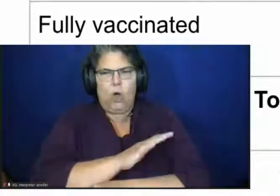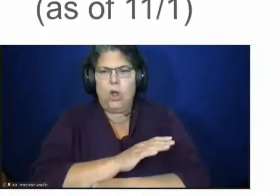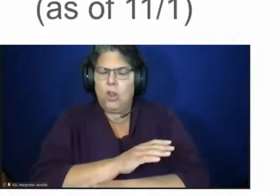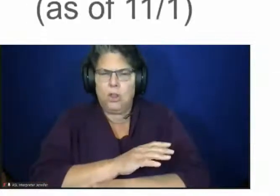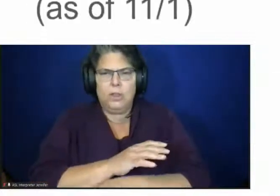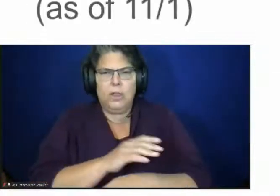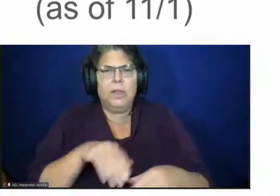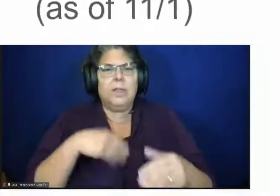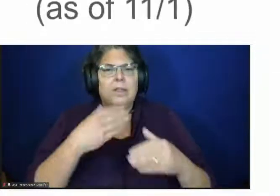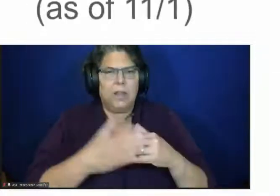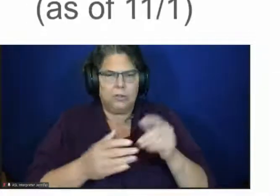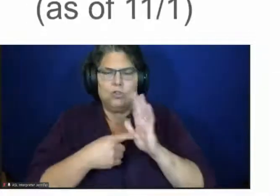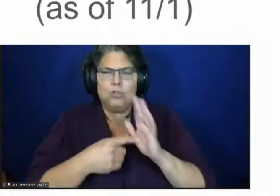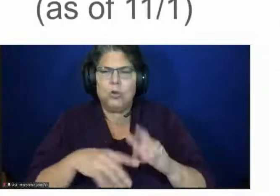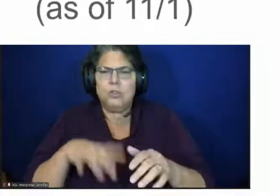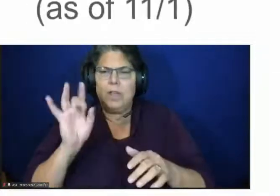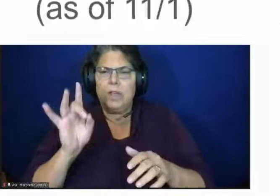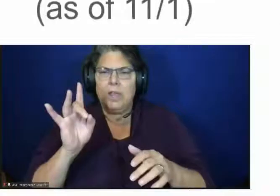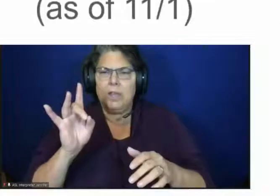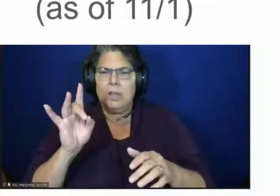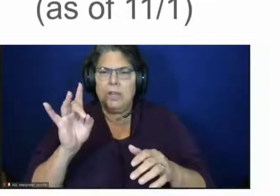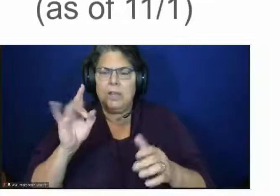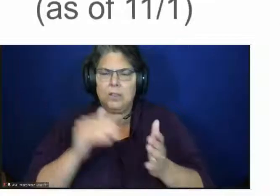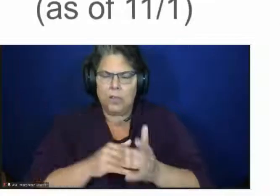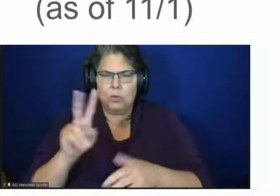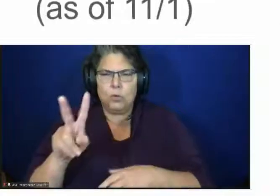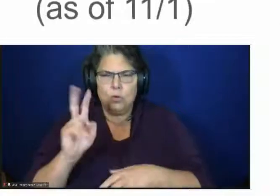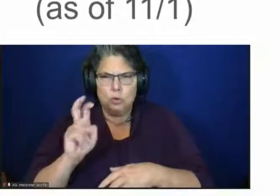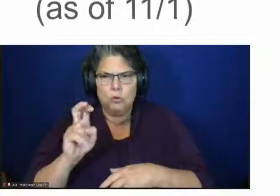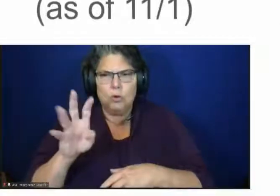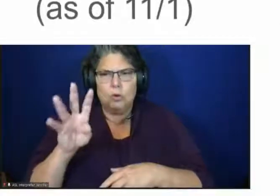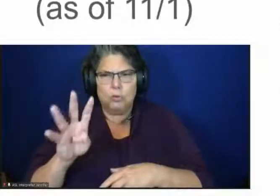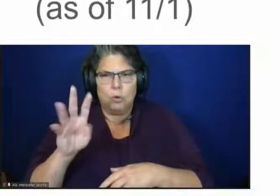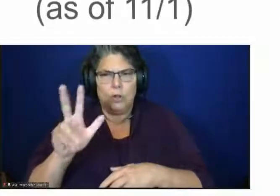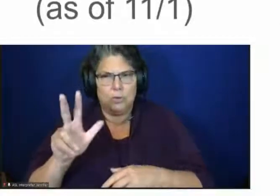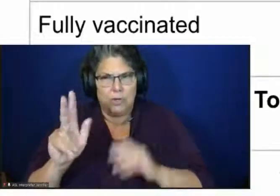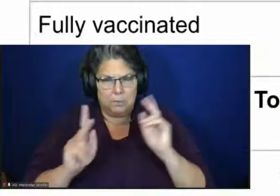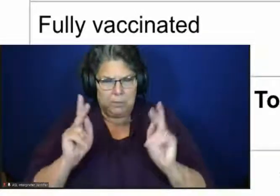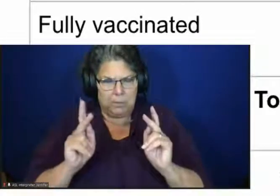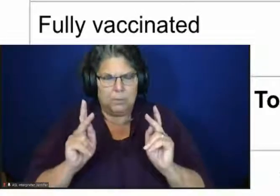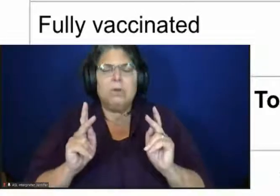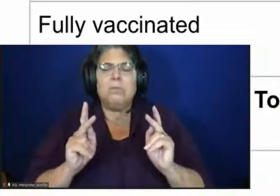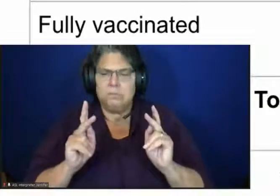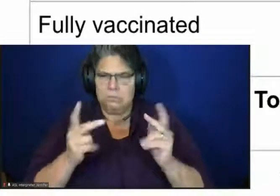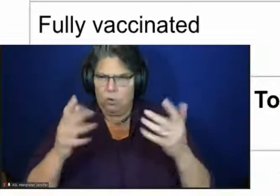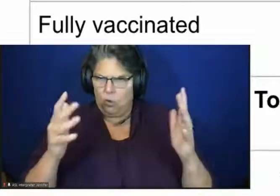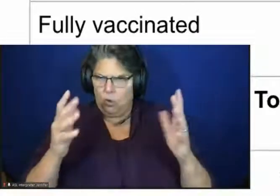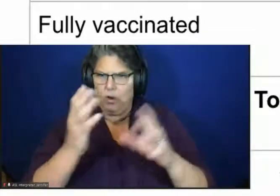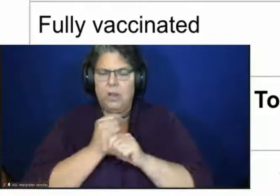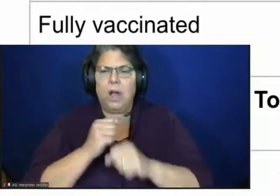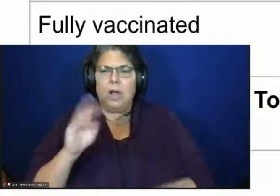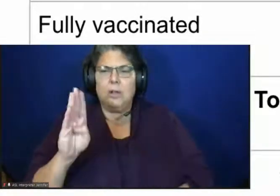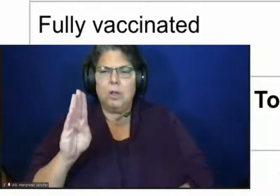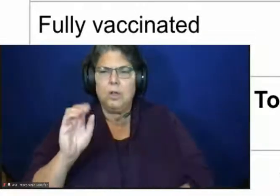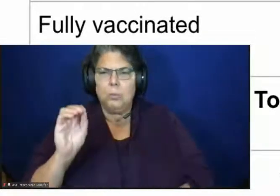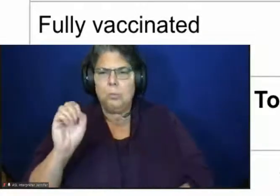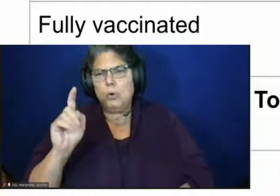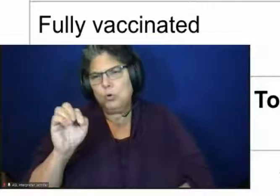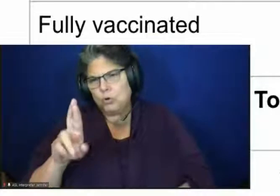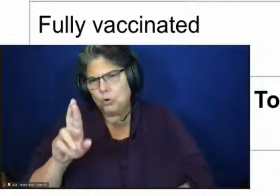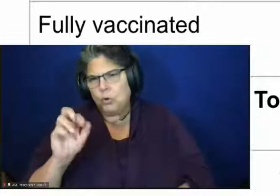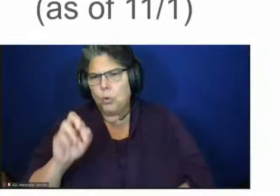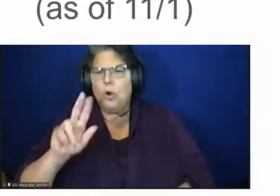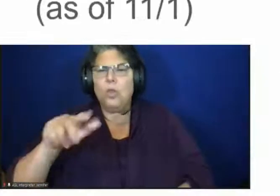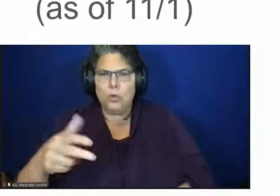that 8,243 people have had booster shots or third doses. No, please go to the